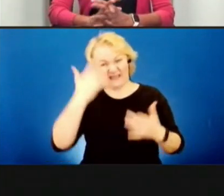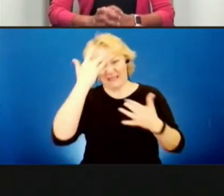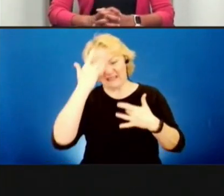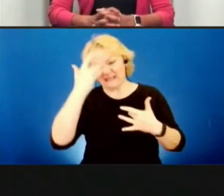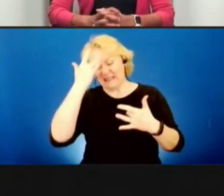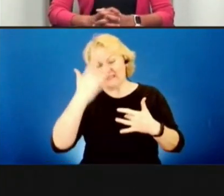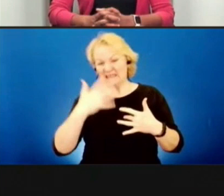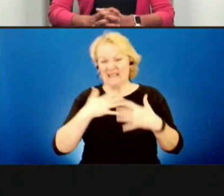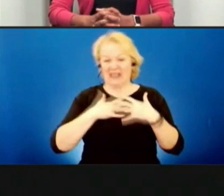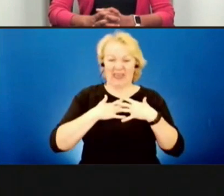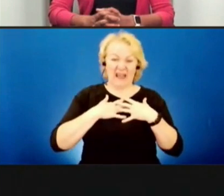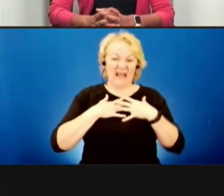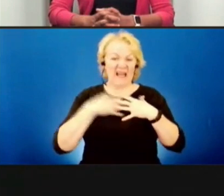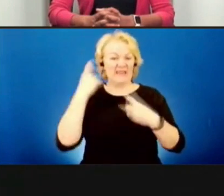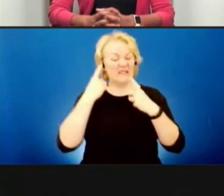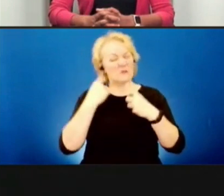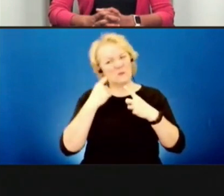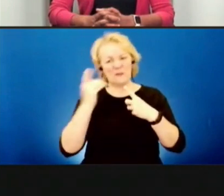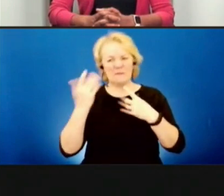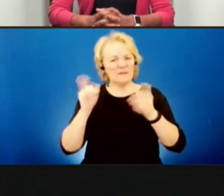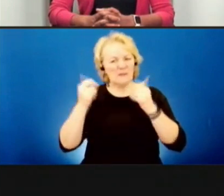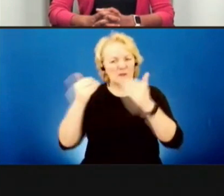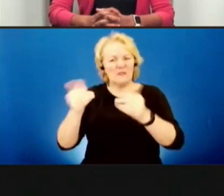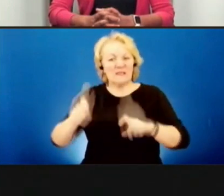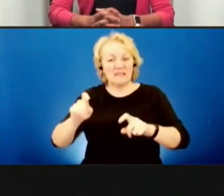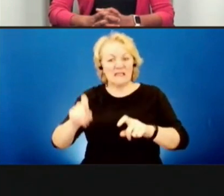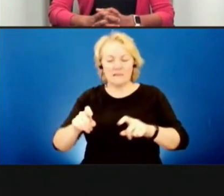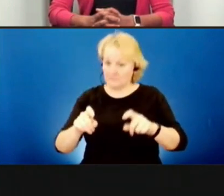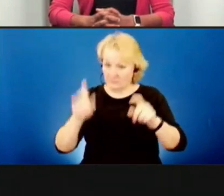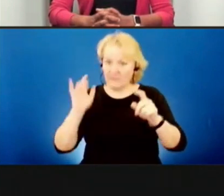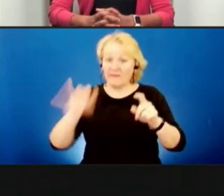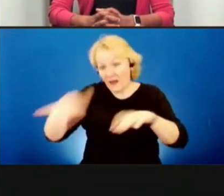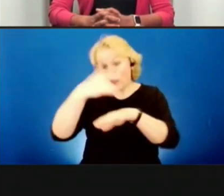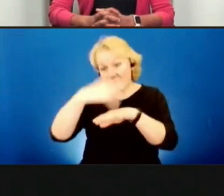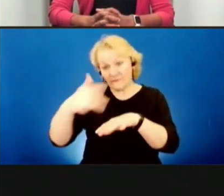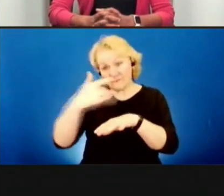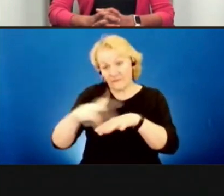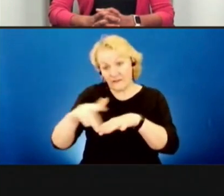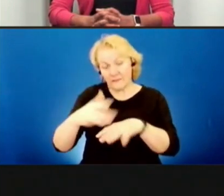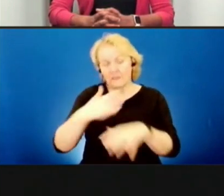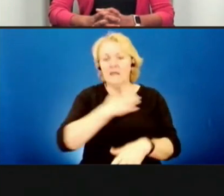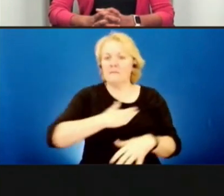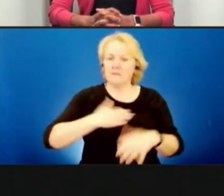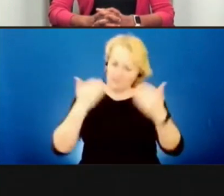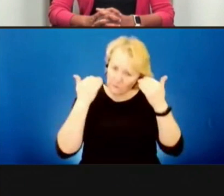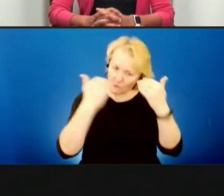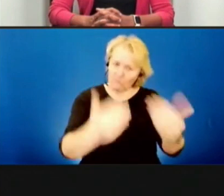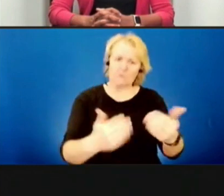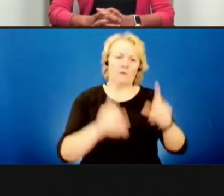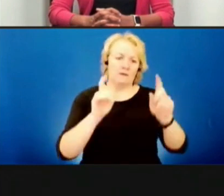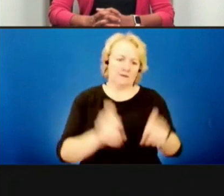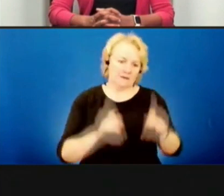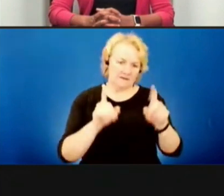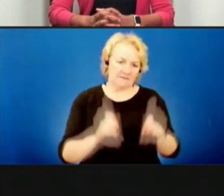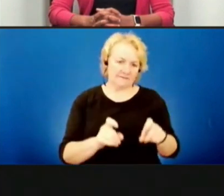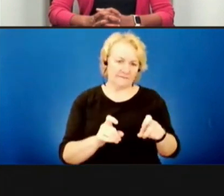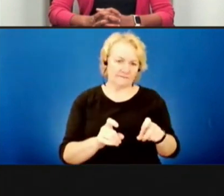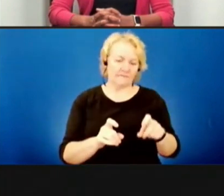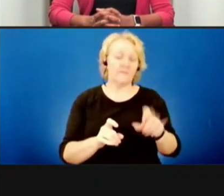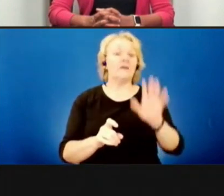to, you're considering getting tested, we have those options available for you. Please go ahead and get tested. We do